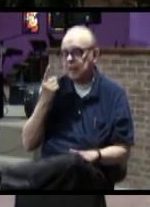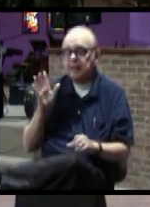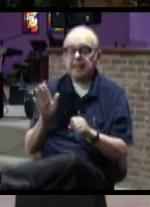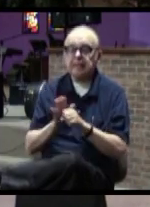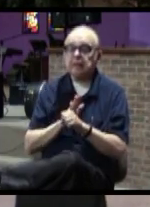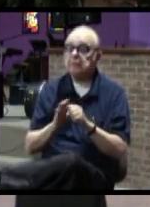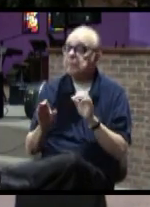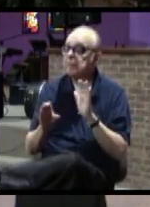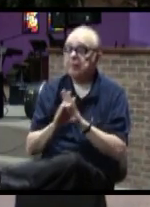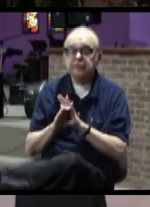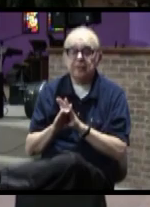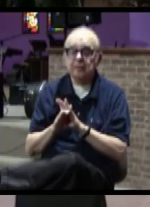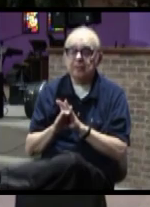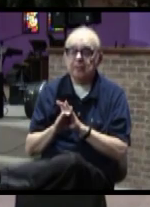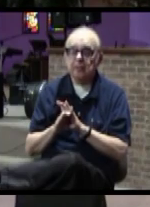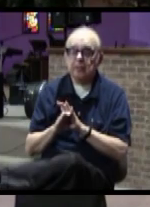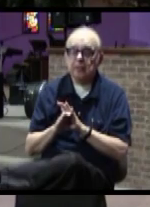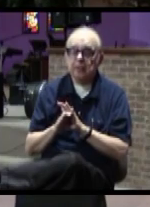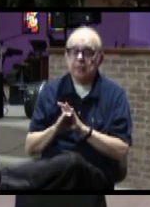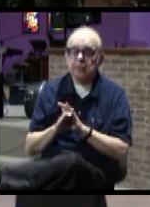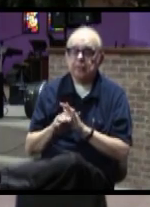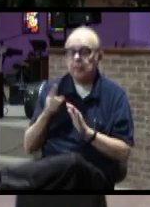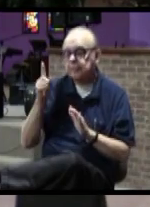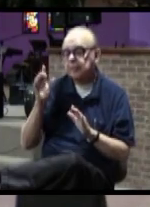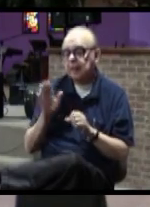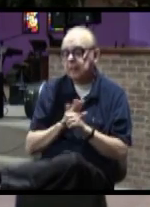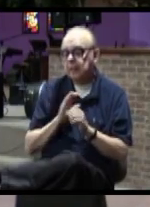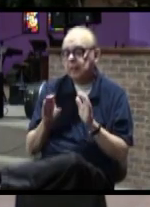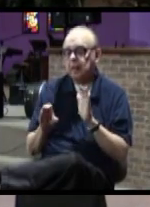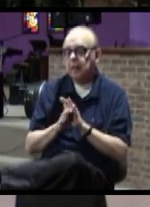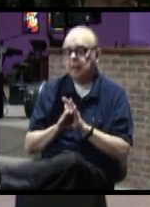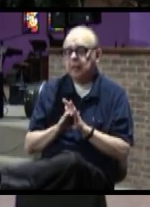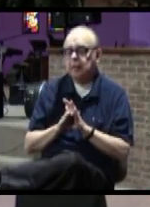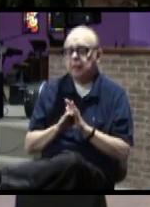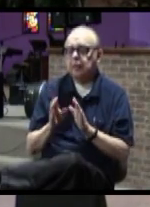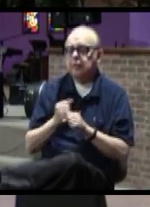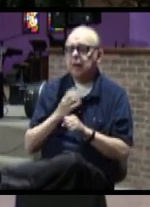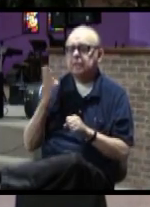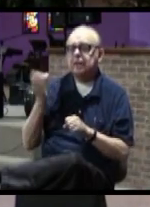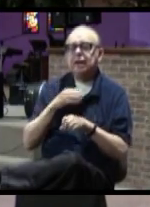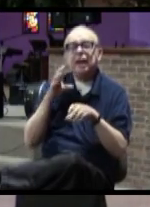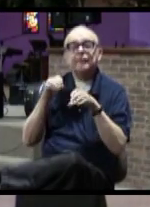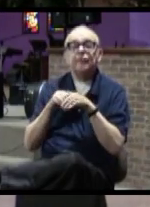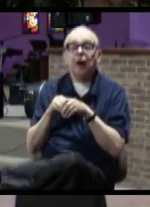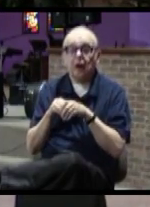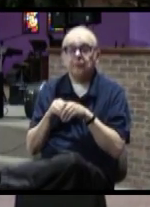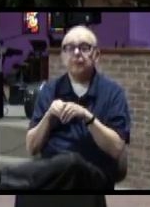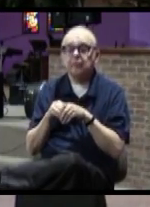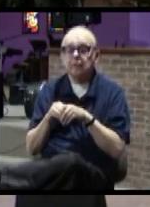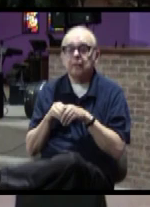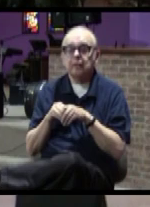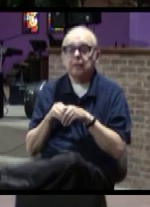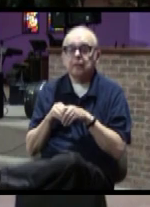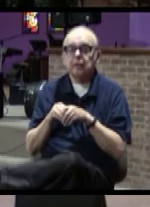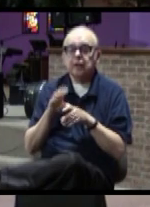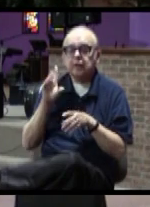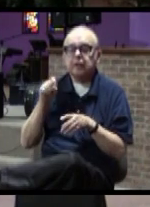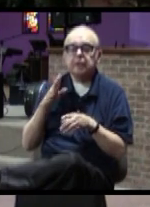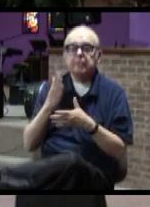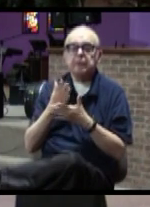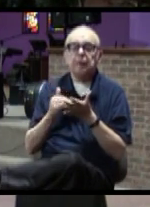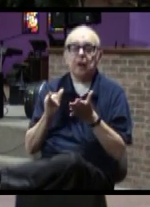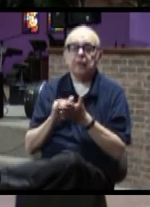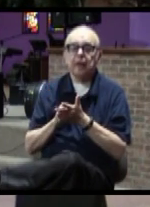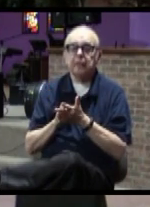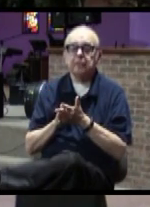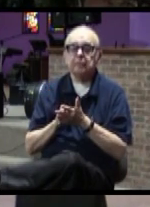we don't understand the whole picture. And in order to understand the whole picture, you got to get involved. And you got to